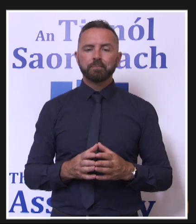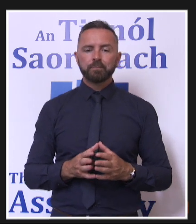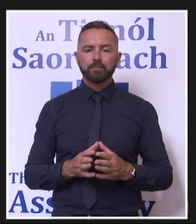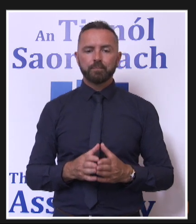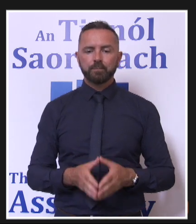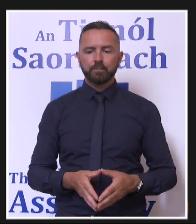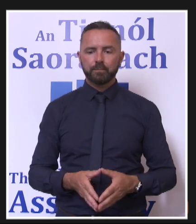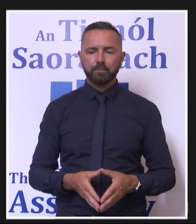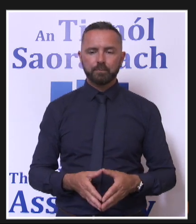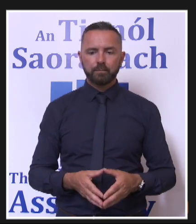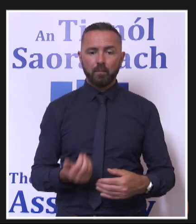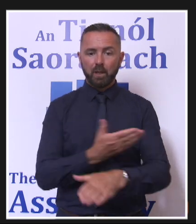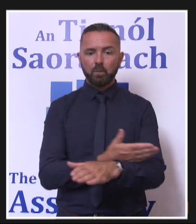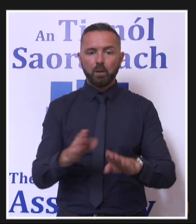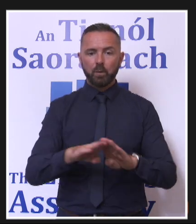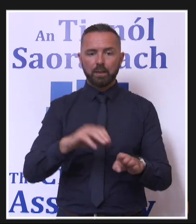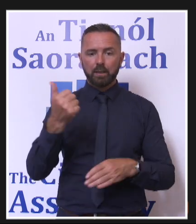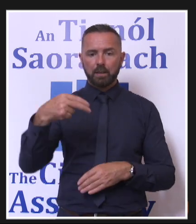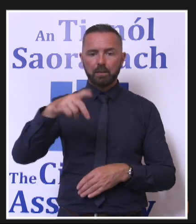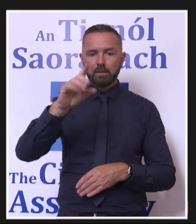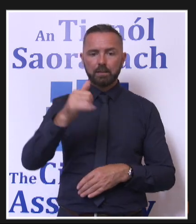Start with maybe Andy.